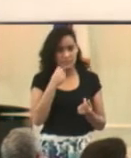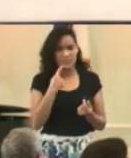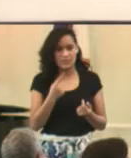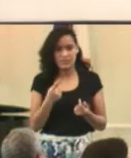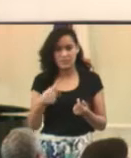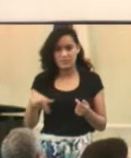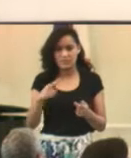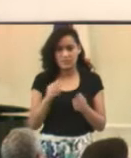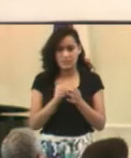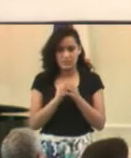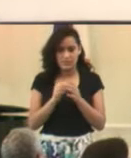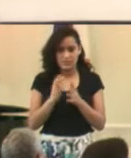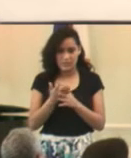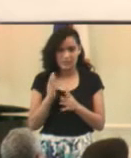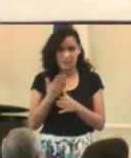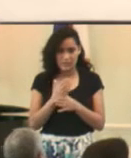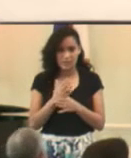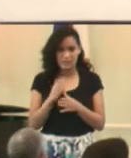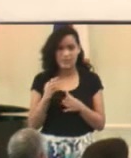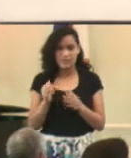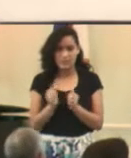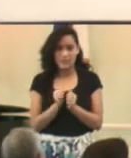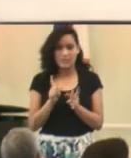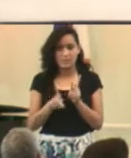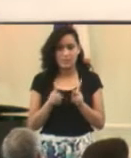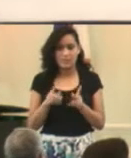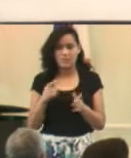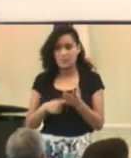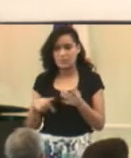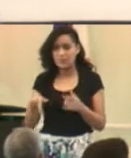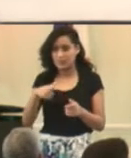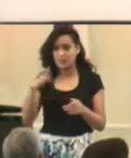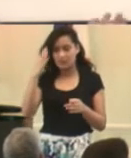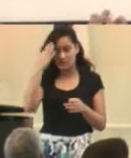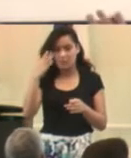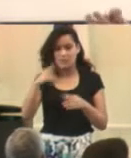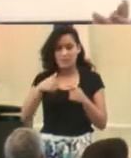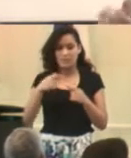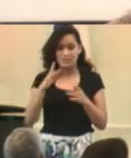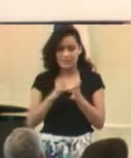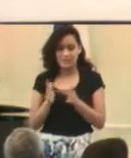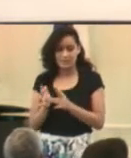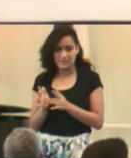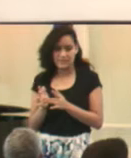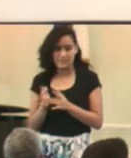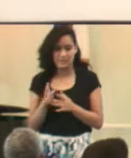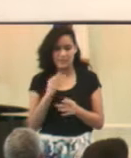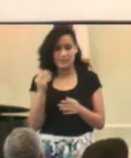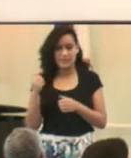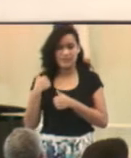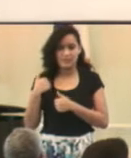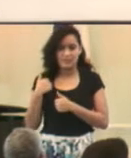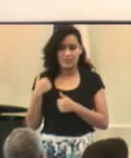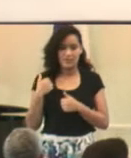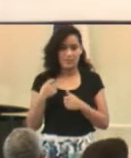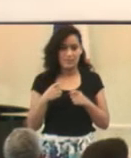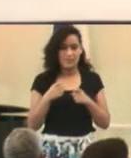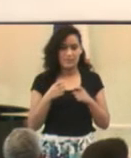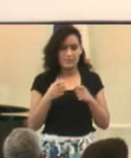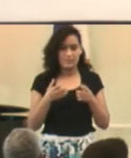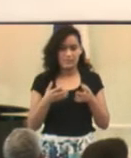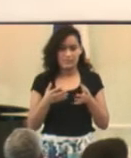Rupa said, well, we're sharing with the people what we know about Jesus. And then the guard gave them back their identifications and